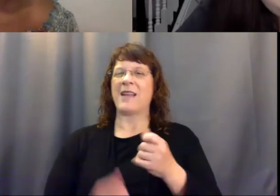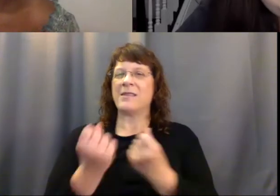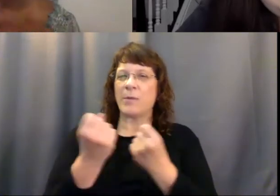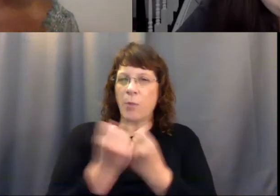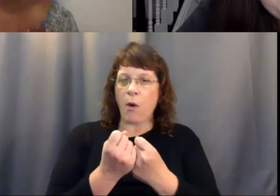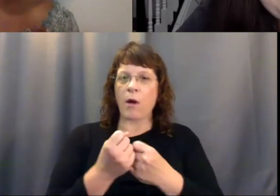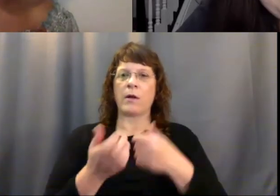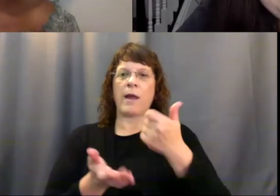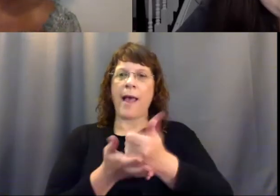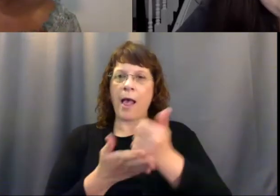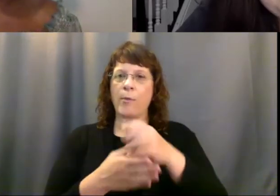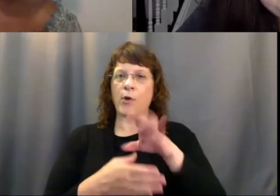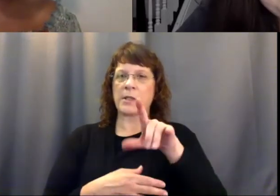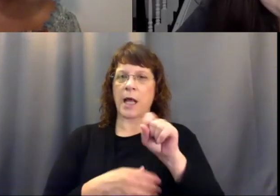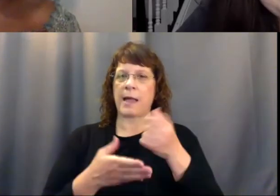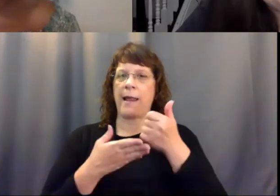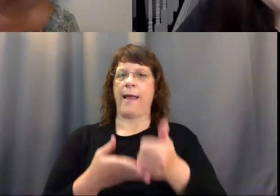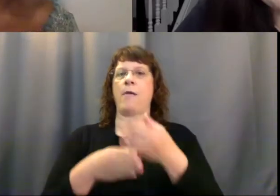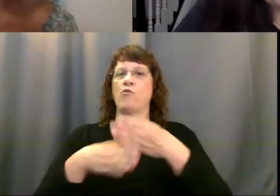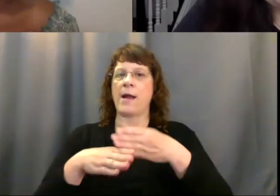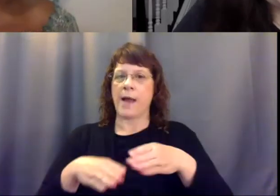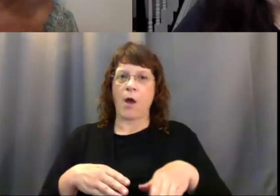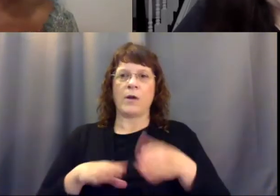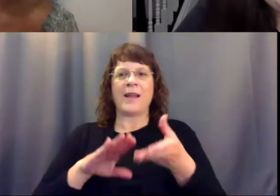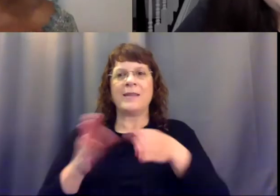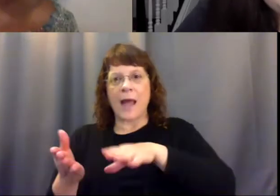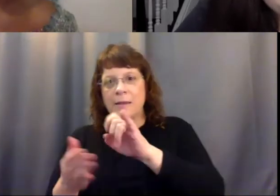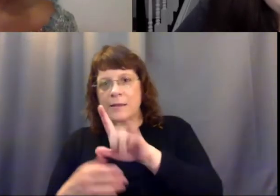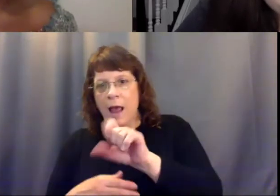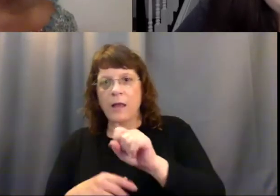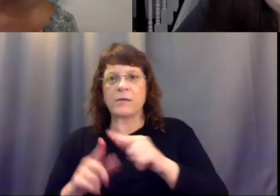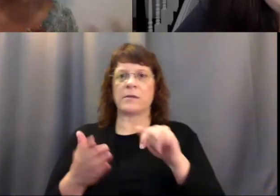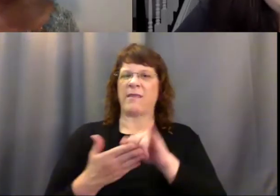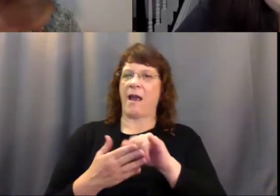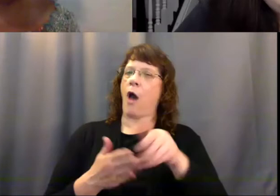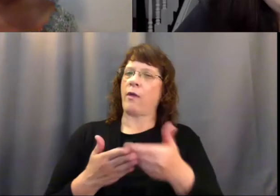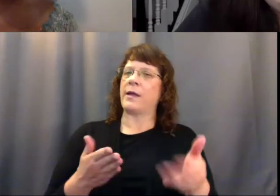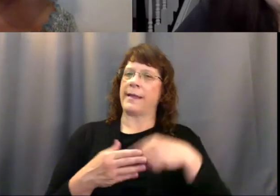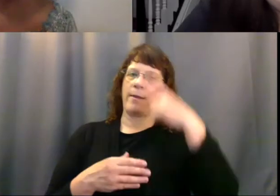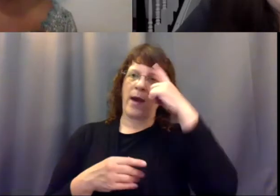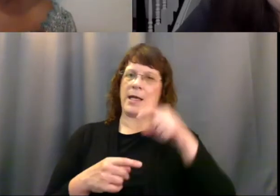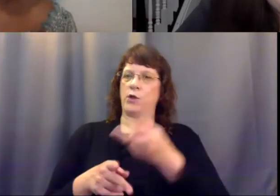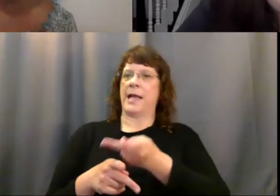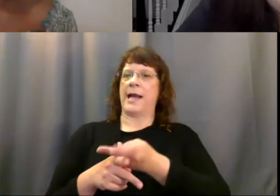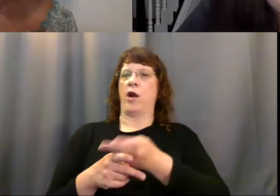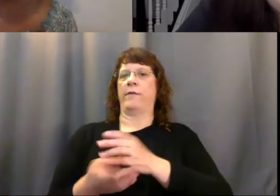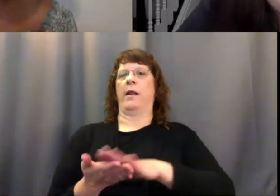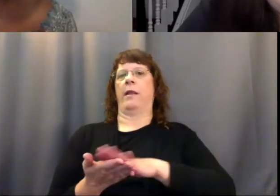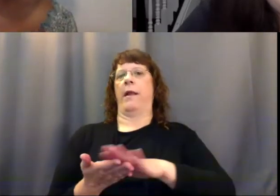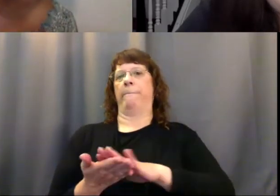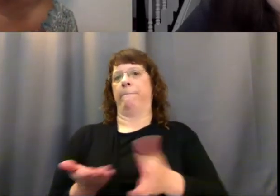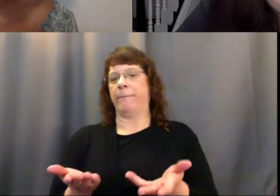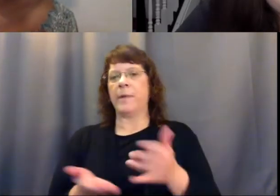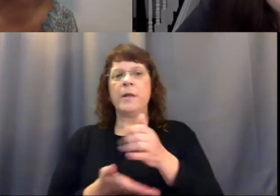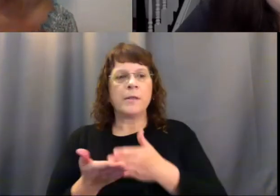can help break down things like those dead cells or other things in the brain that need to be taken care of. Some of those cells